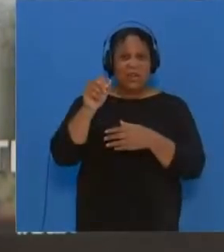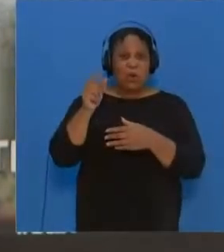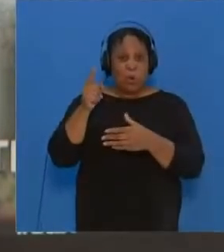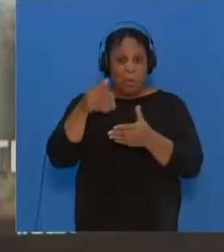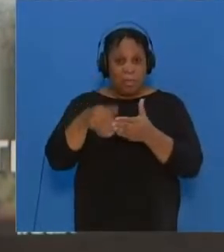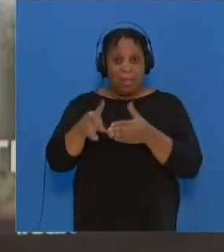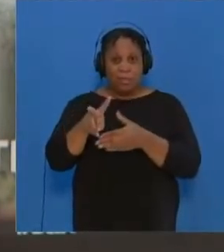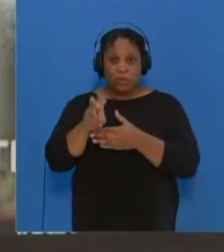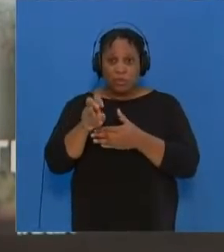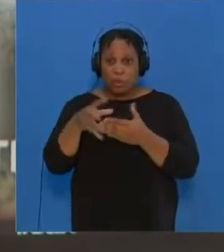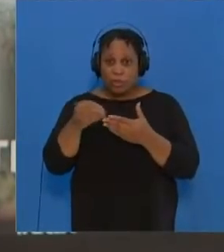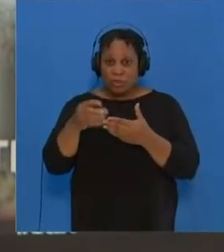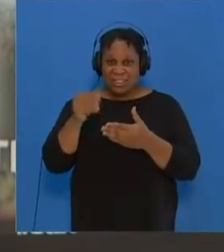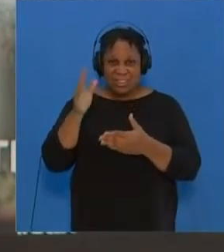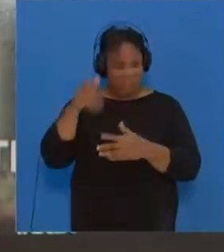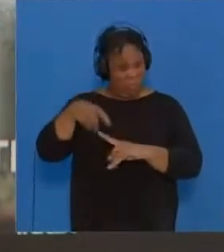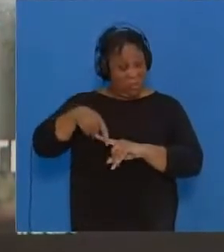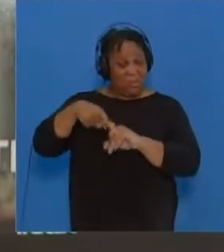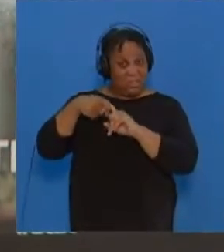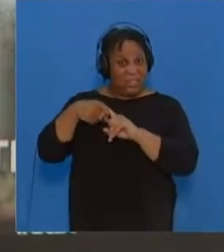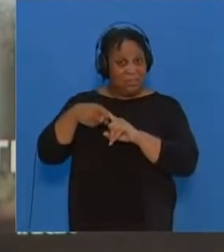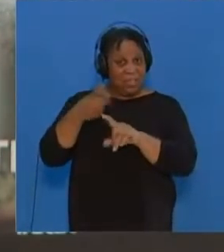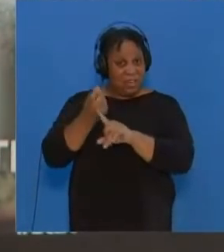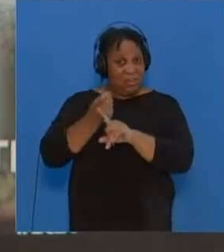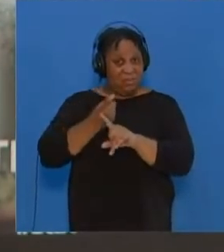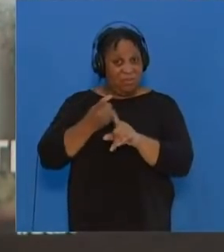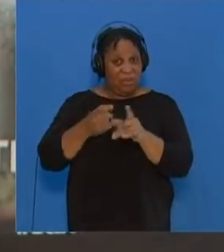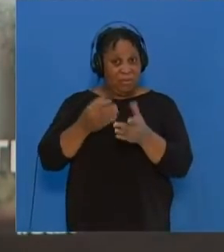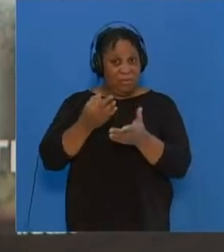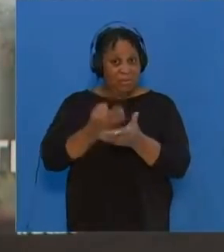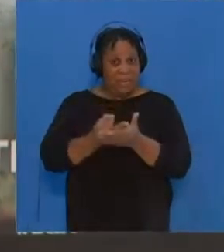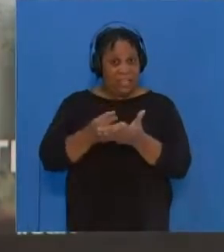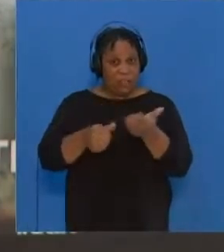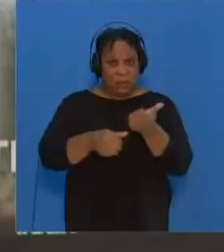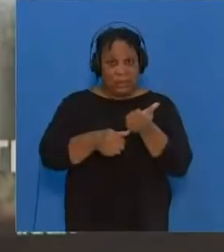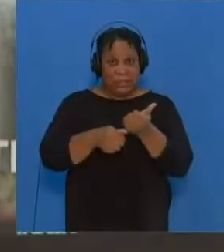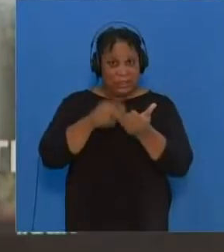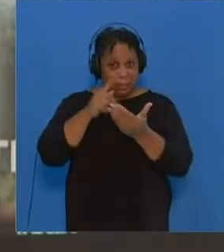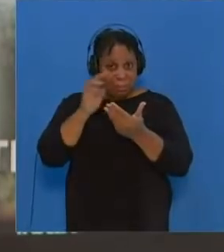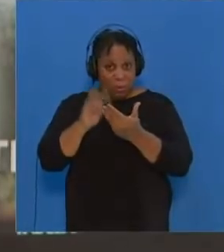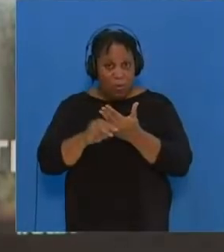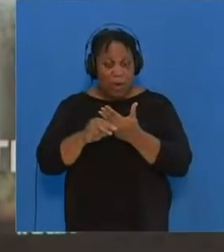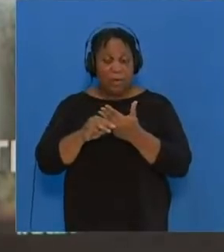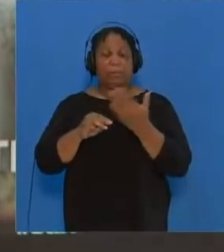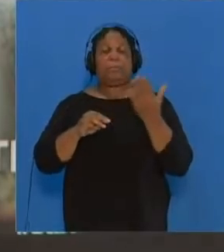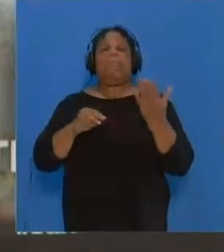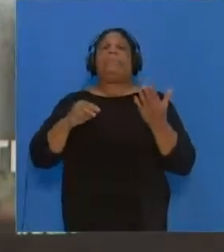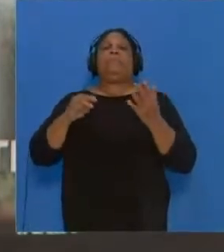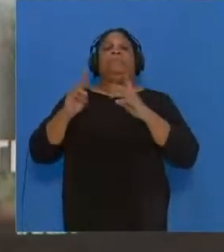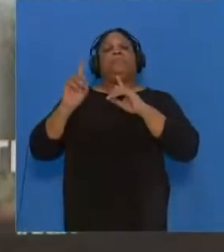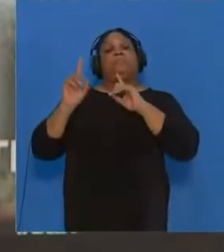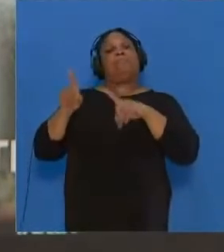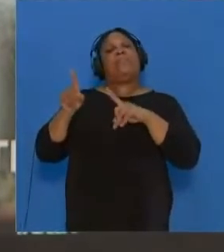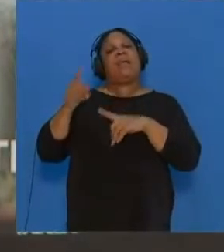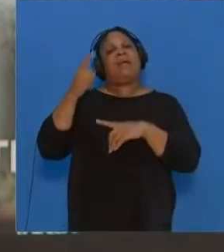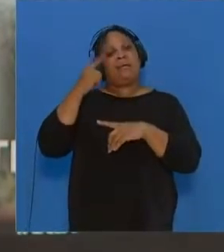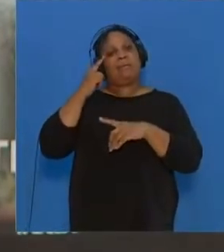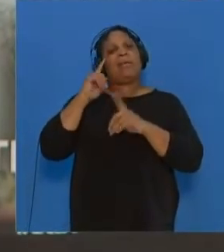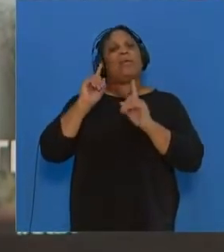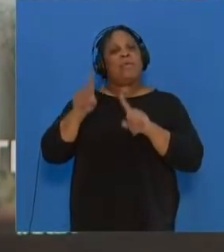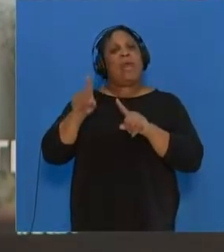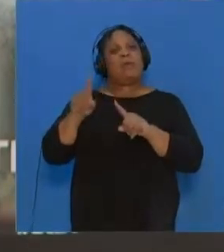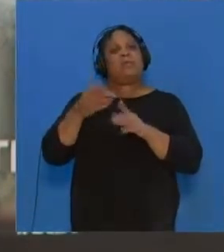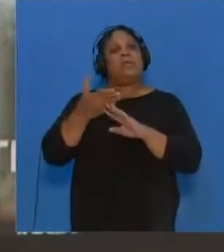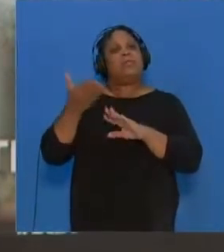be suspended, you think, off of the financial assistance program? That's a question that I think we've answered before. And when